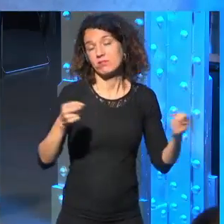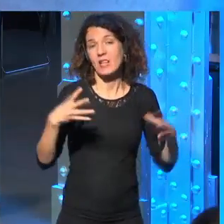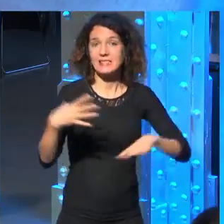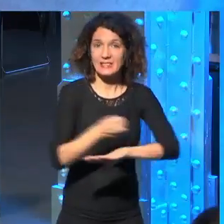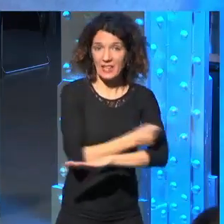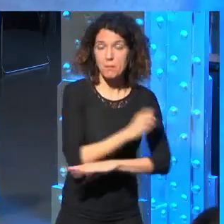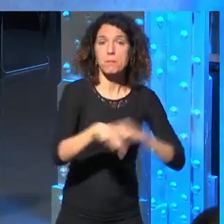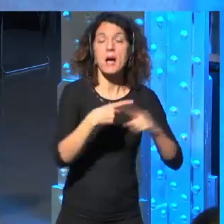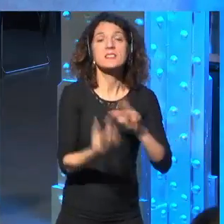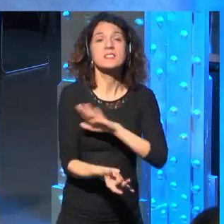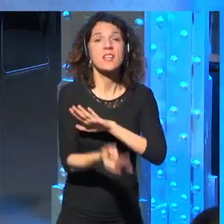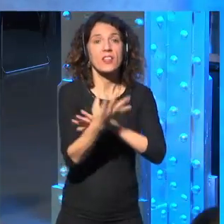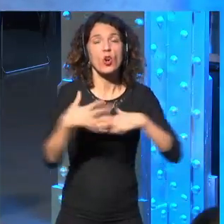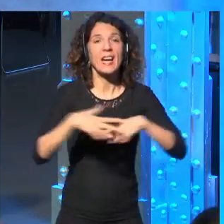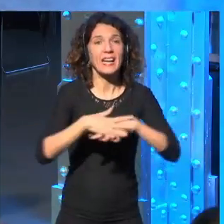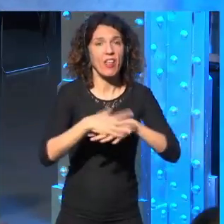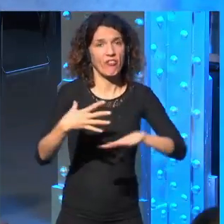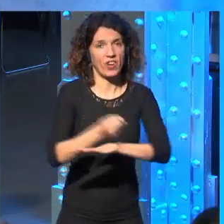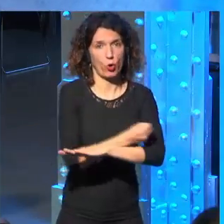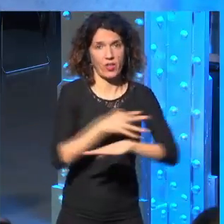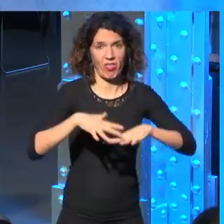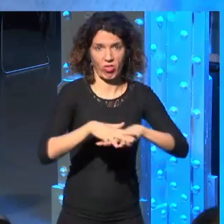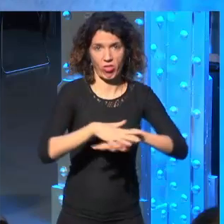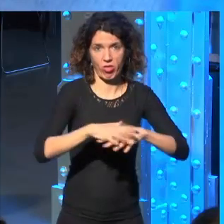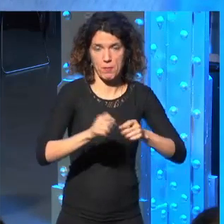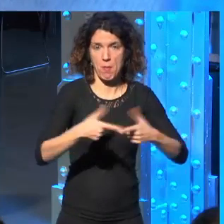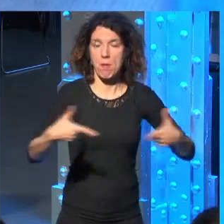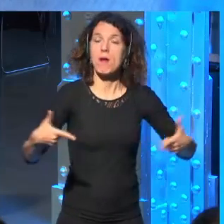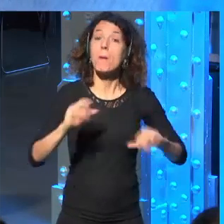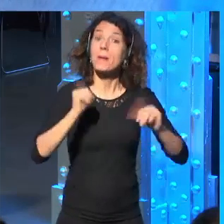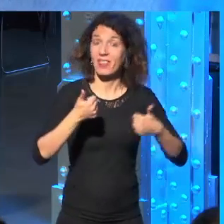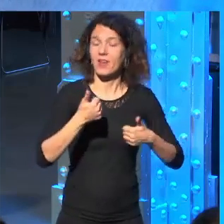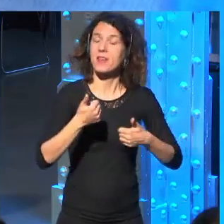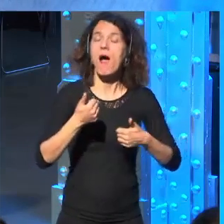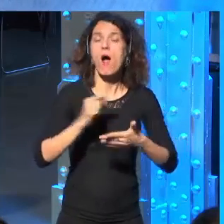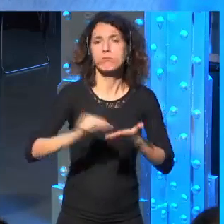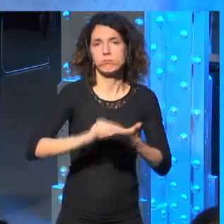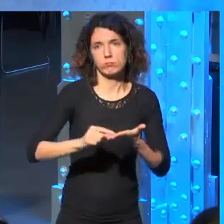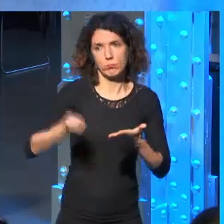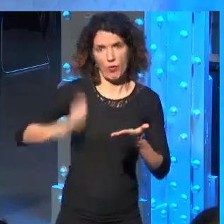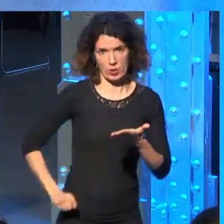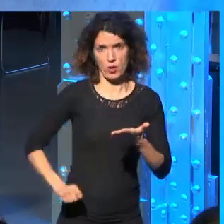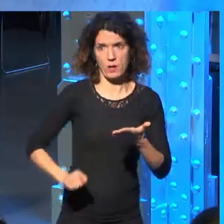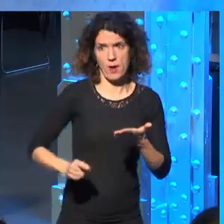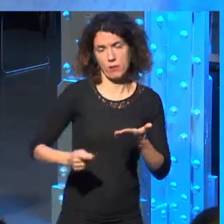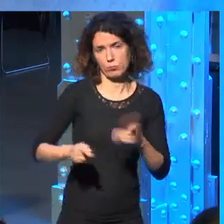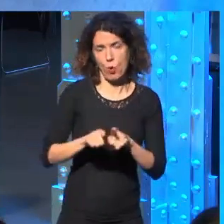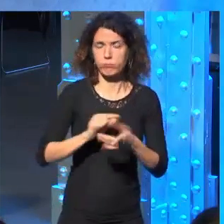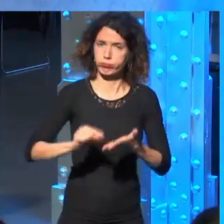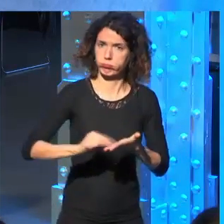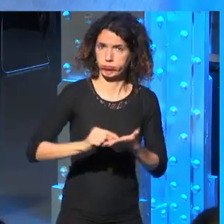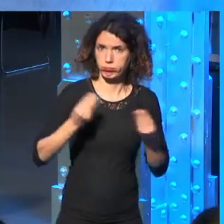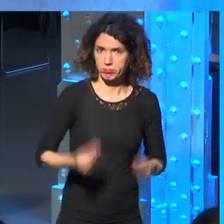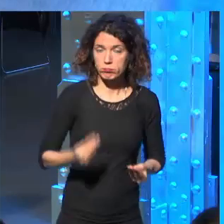23, when I began writing my first book, then I found old people, my